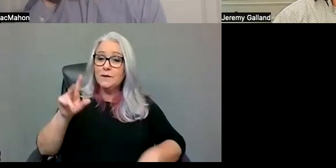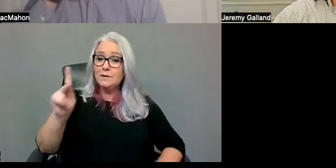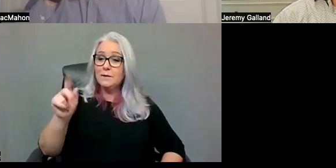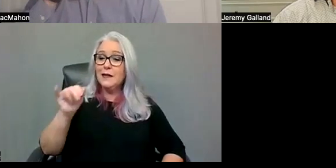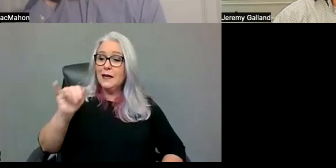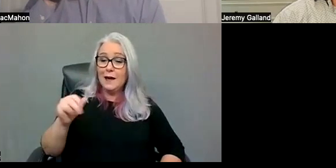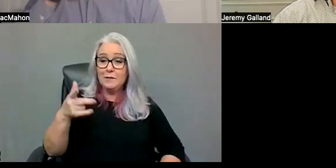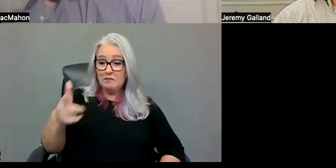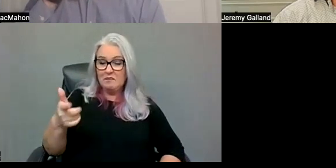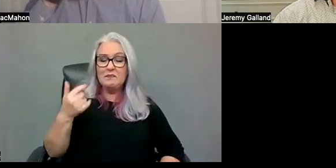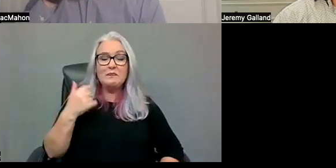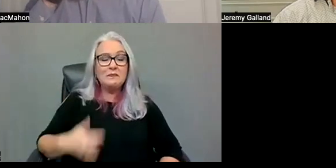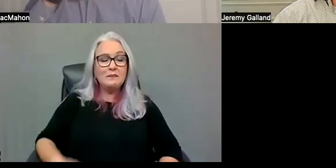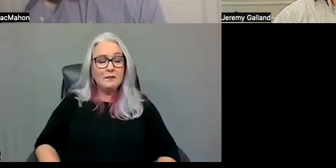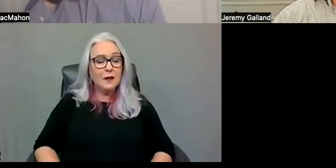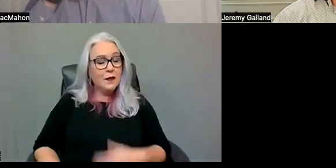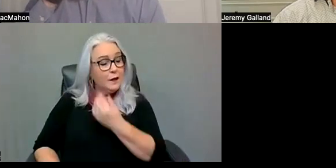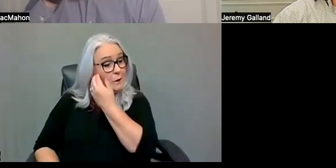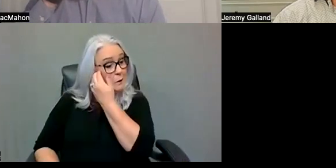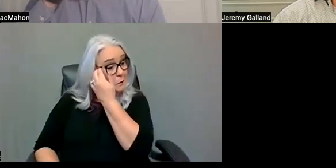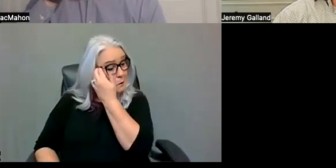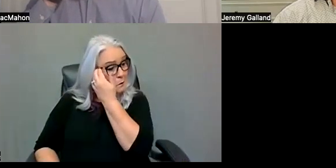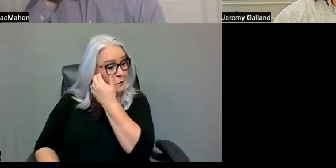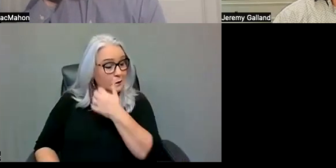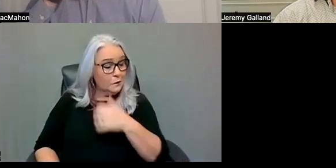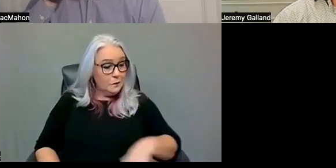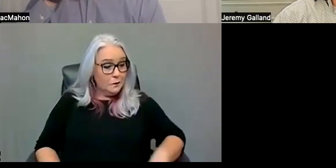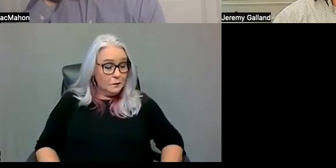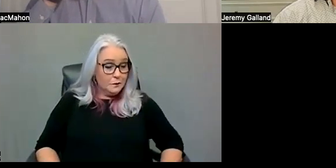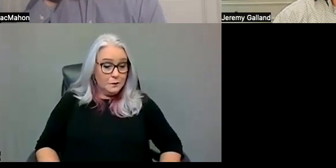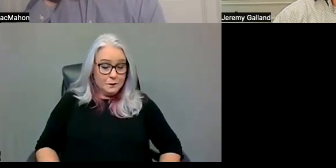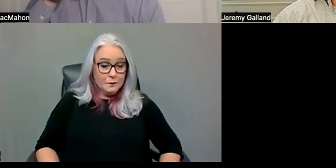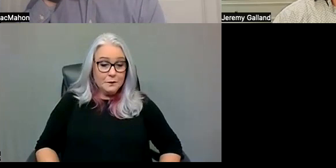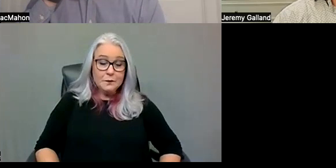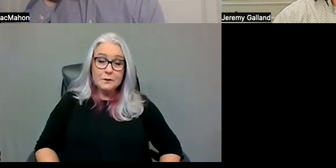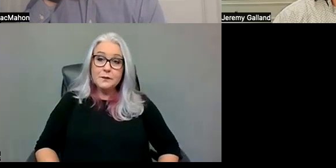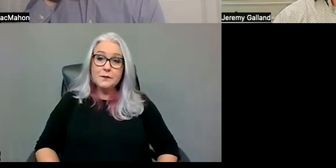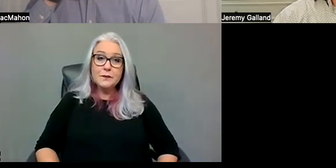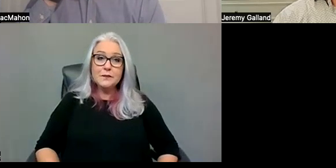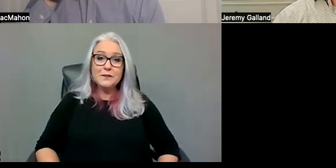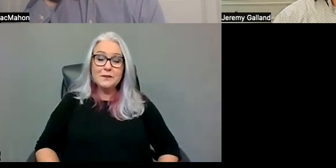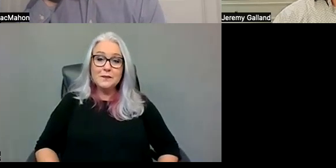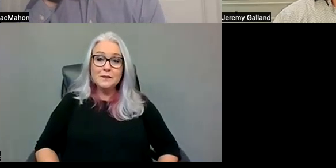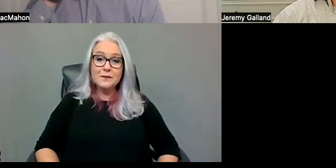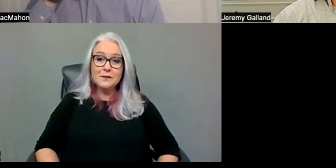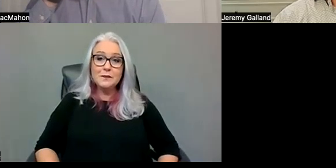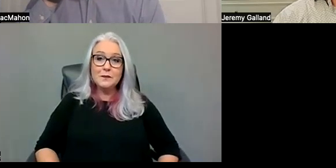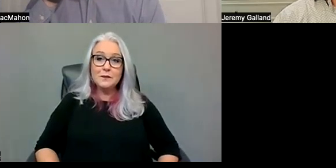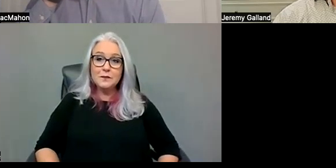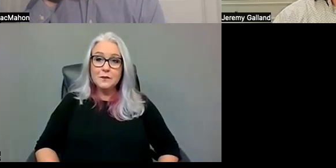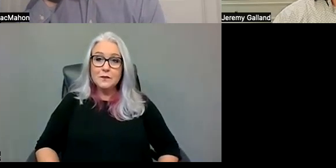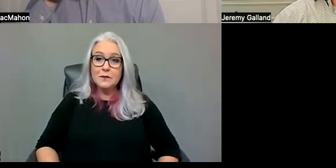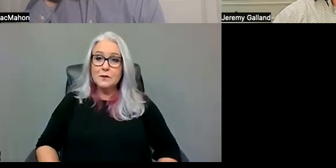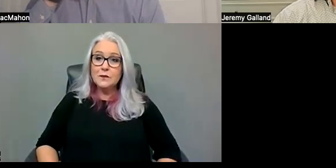board member, what assessments would you use? Let me start that over. As a board member, what assessments would you use to understand the